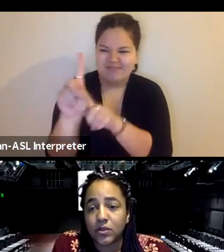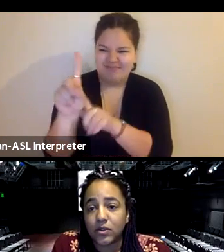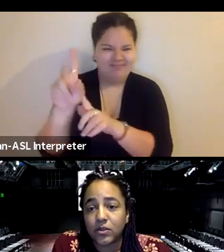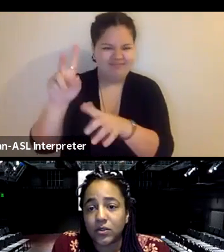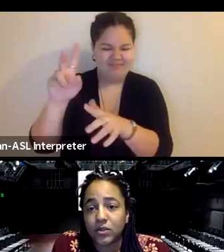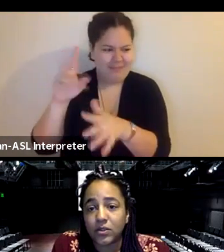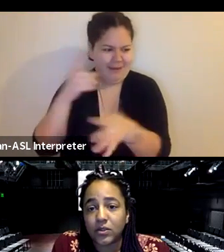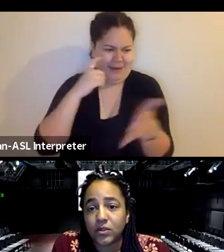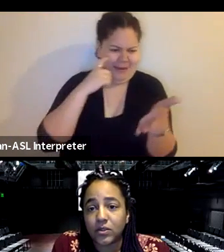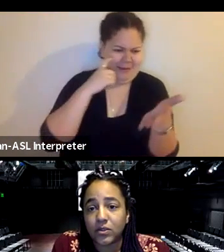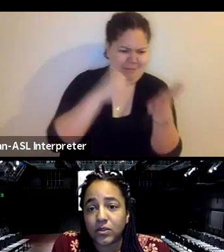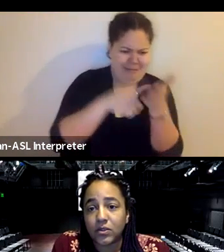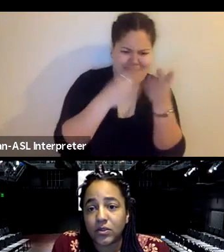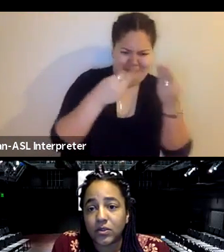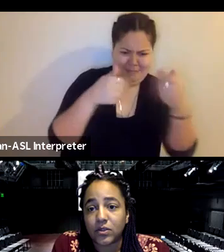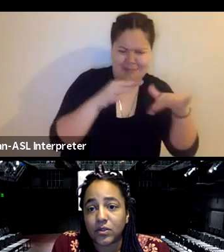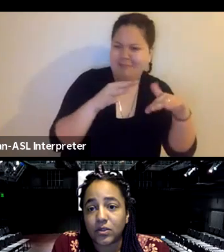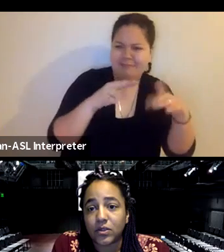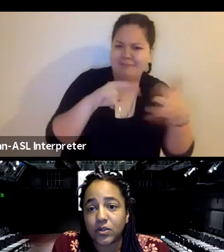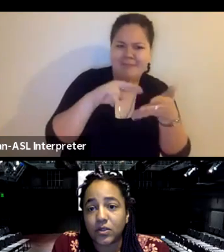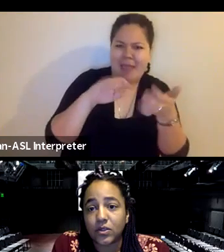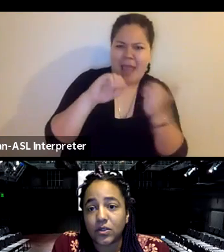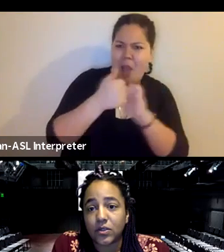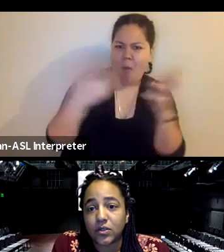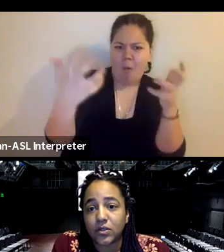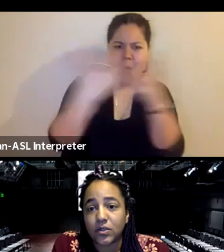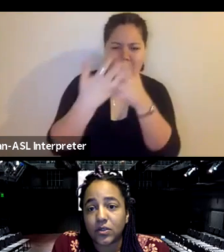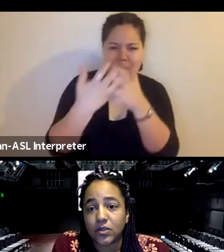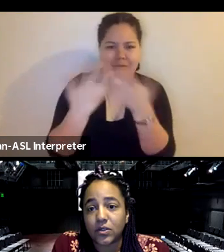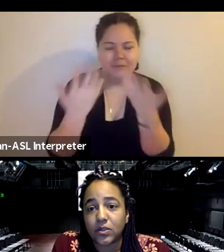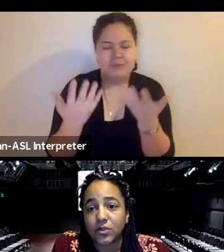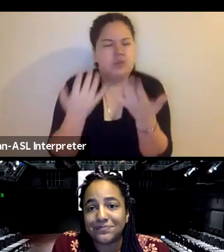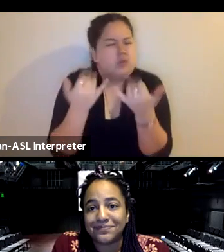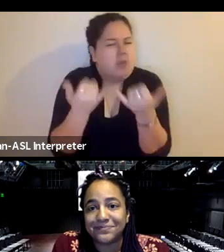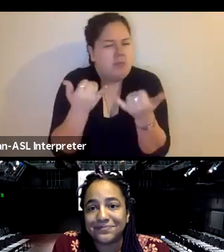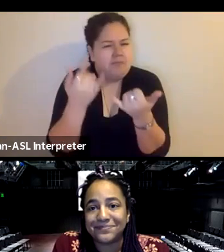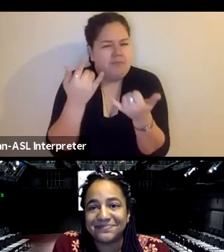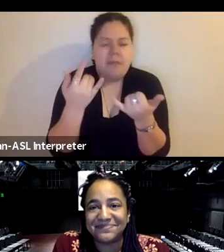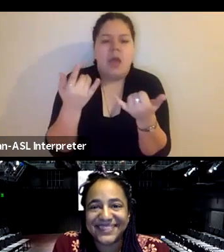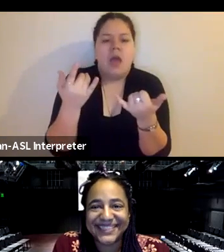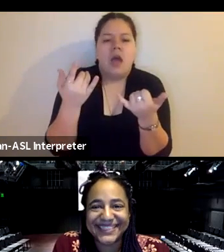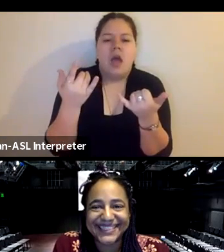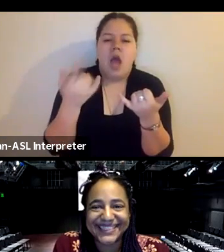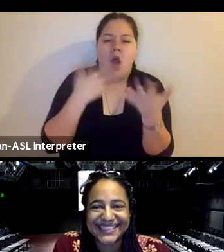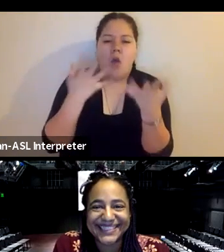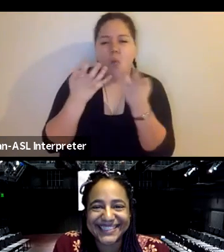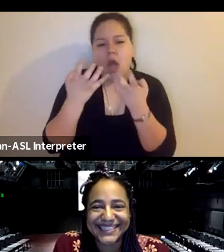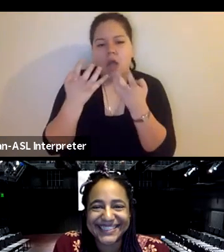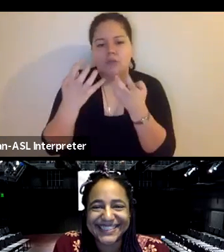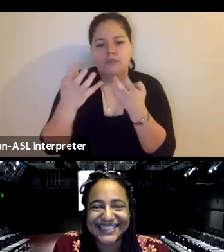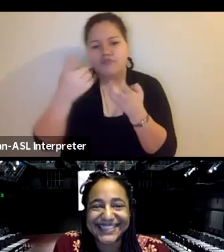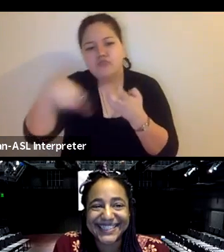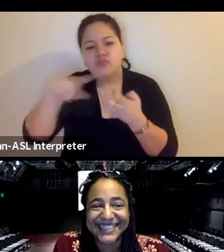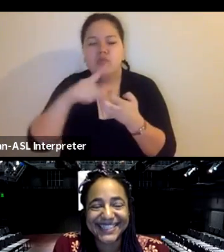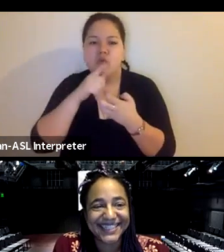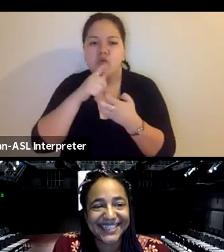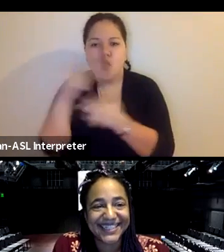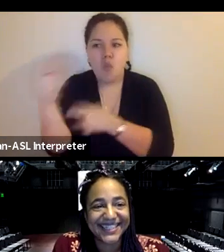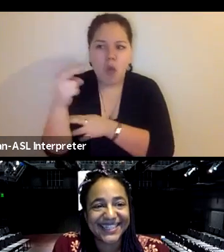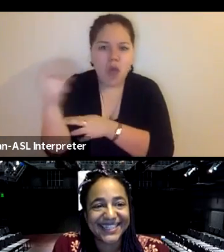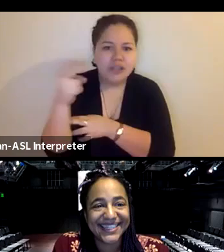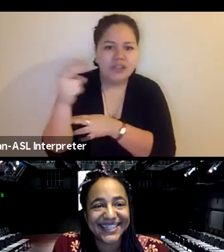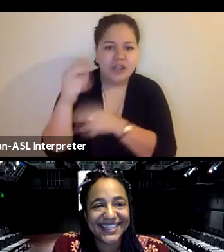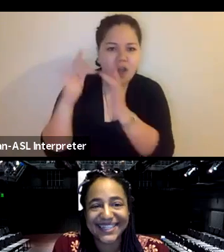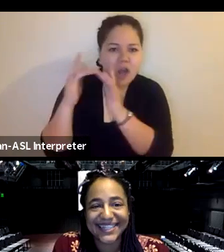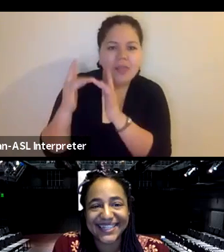them? And so to give you all a moment, just our wonderful participants who are on our call with us today, to percolate